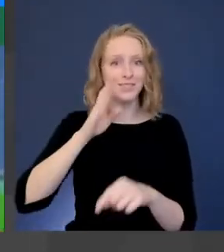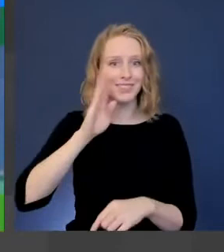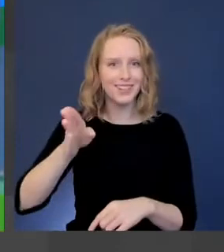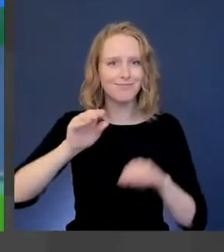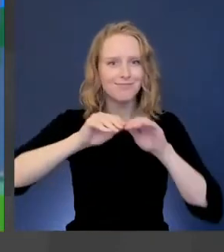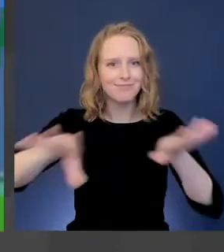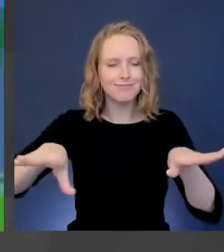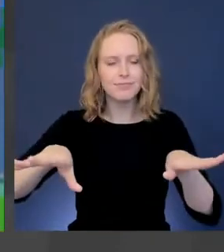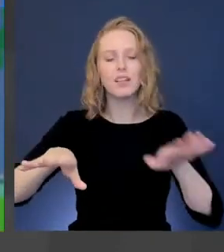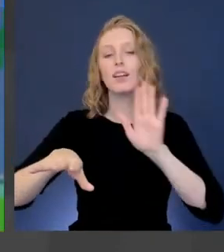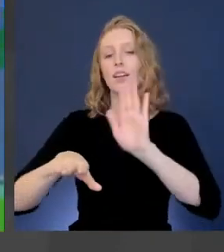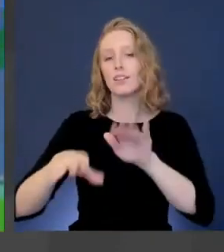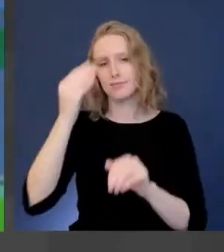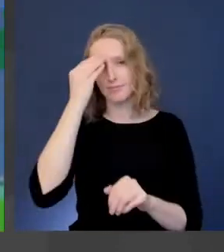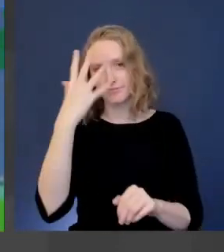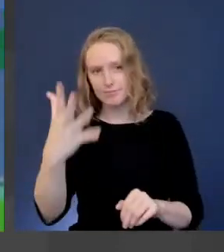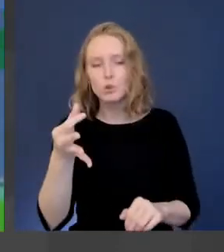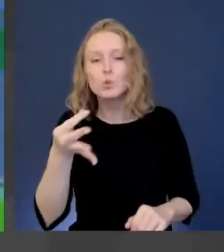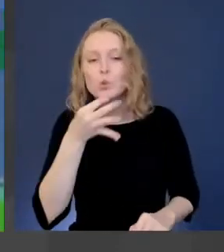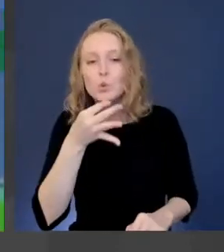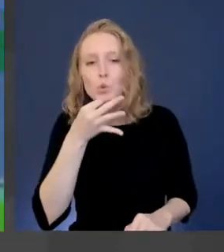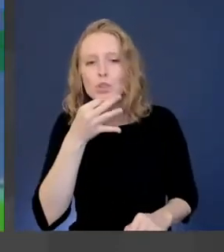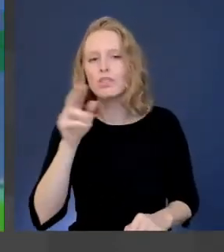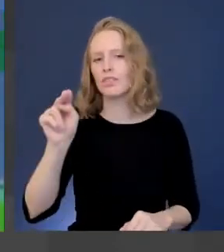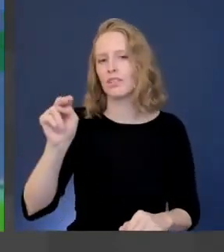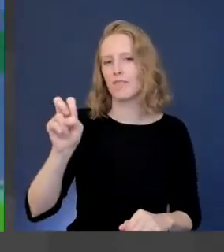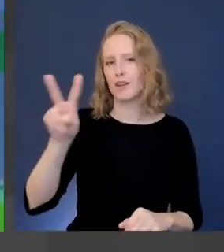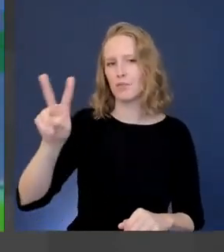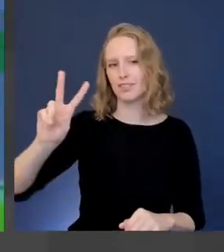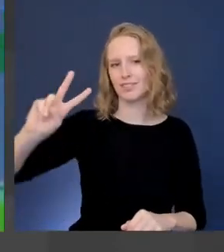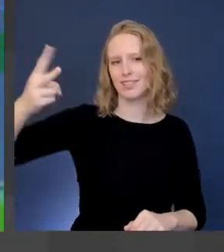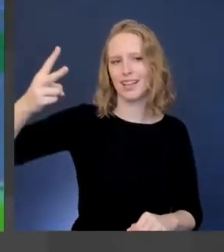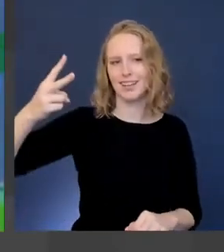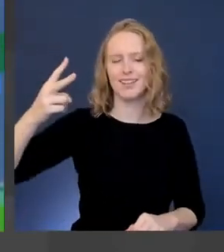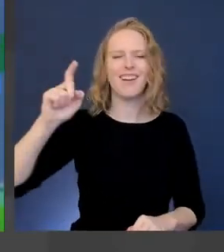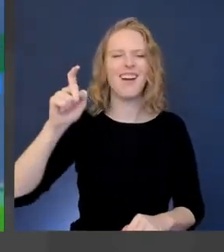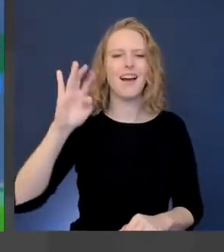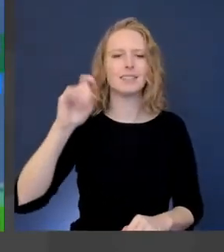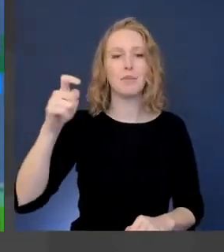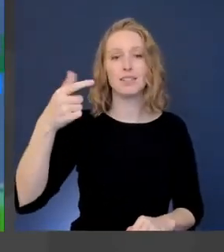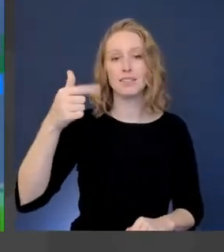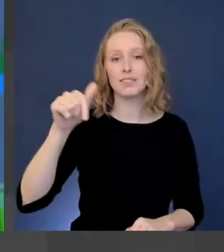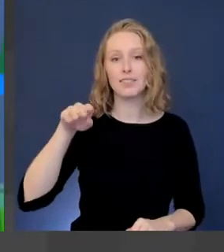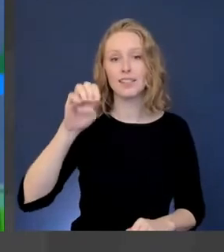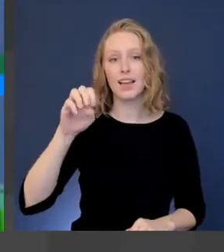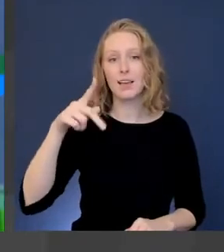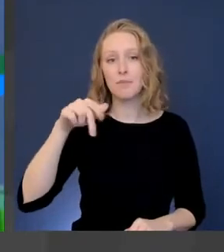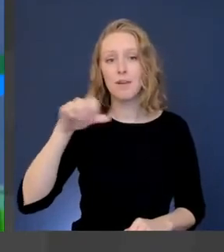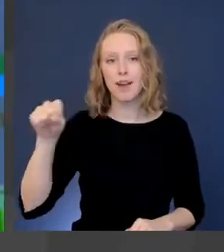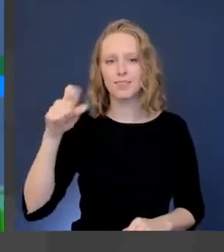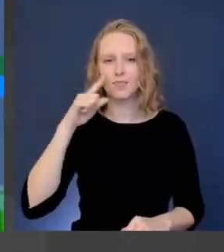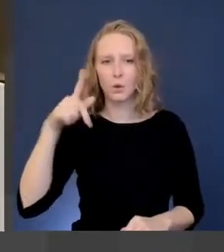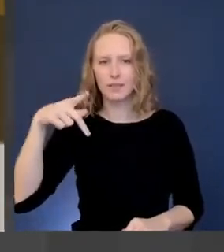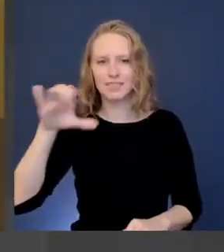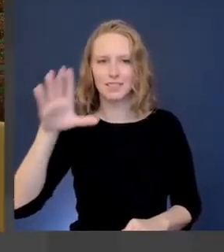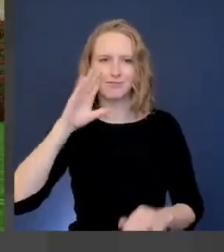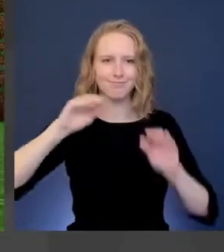place to play Minecraft. On November 2nd, Minecraft comes to Xbox Game Pass for PC.